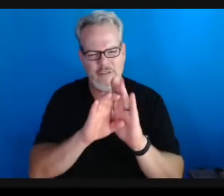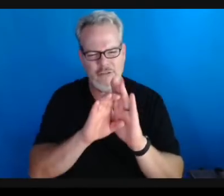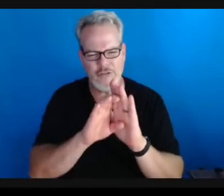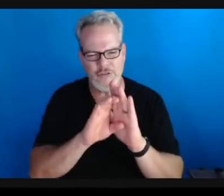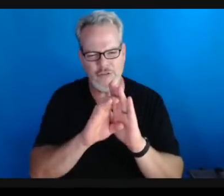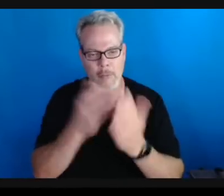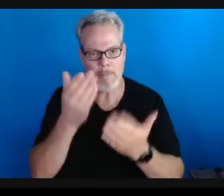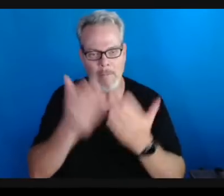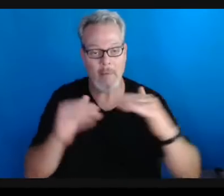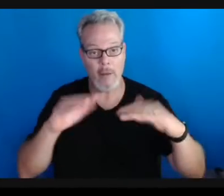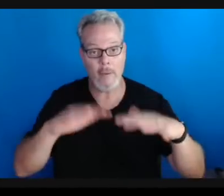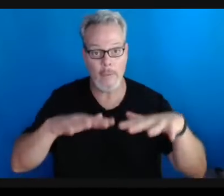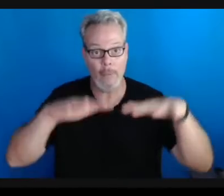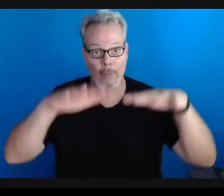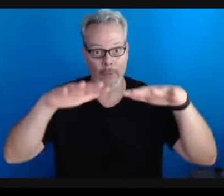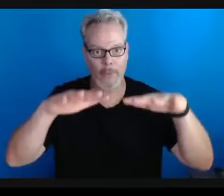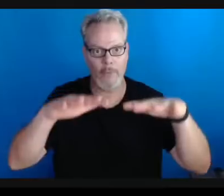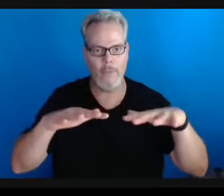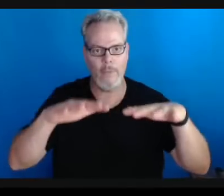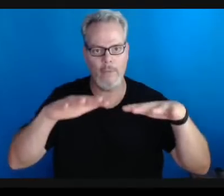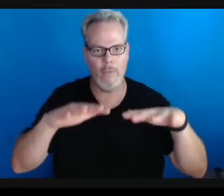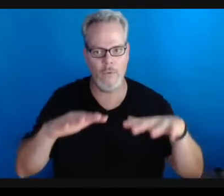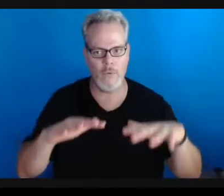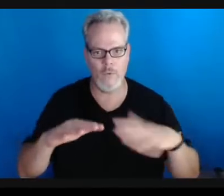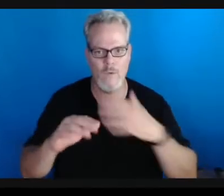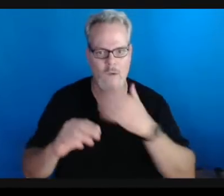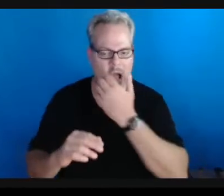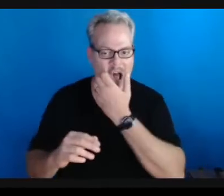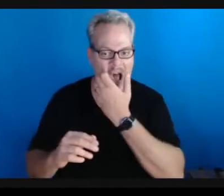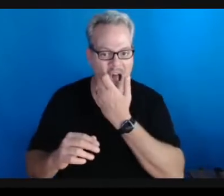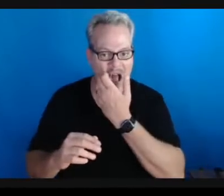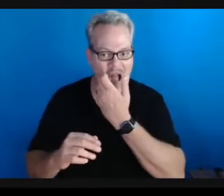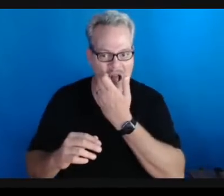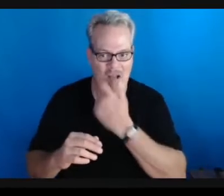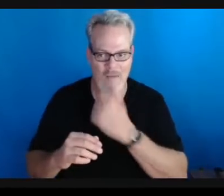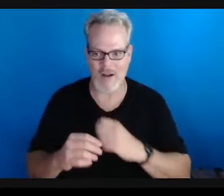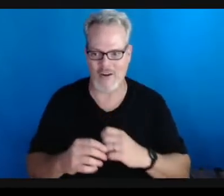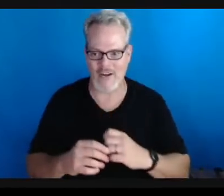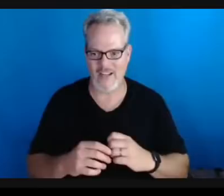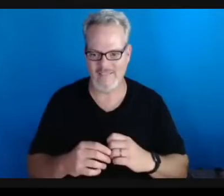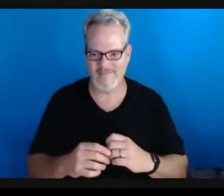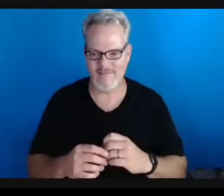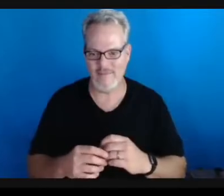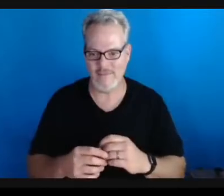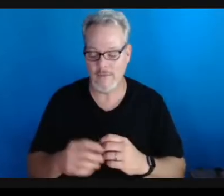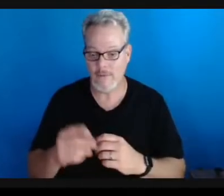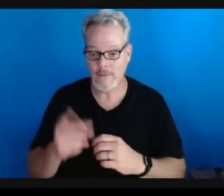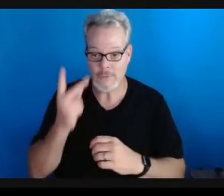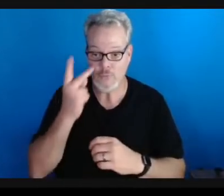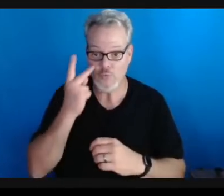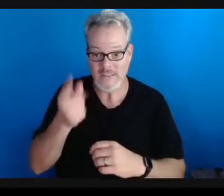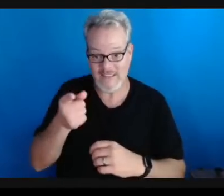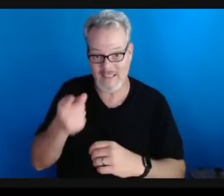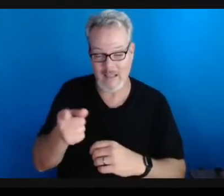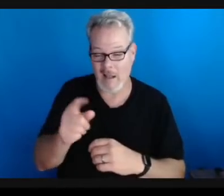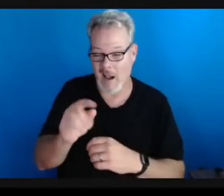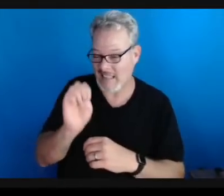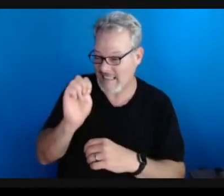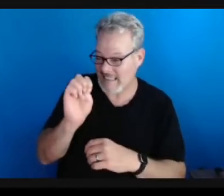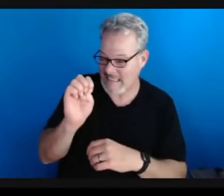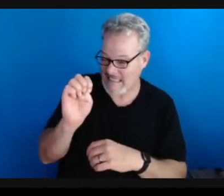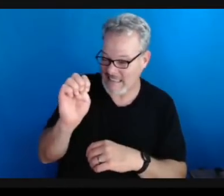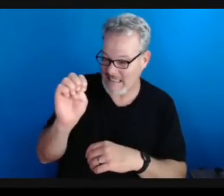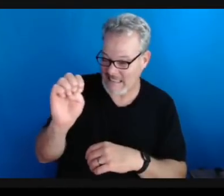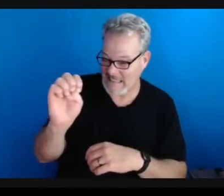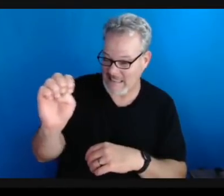after the flows to me right in there. But what we're seeing is in this furthest east section, like